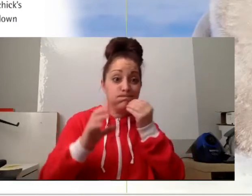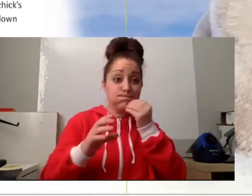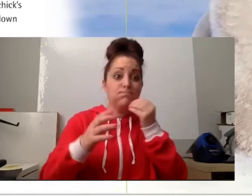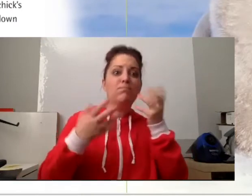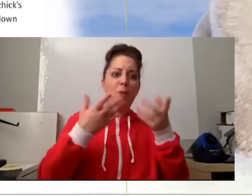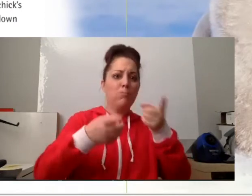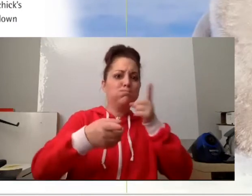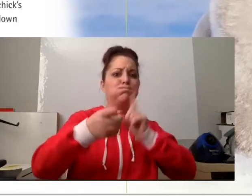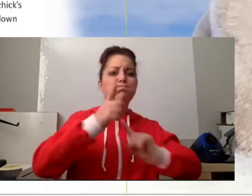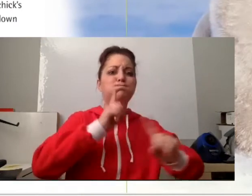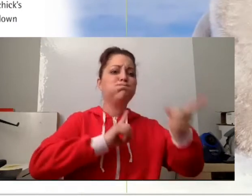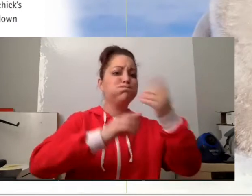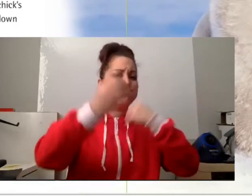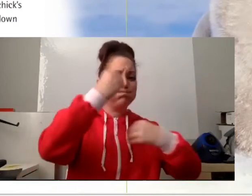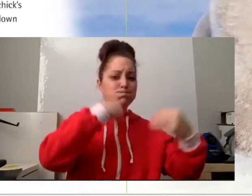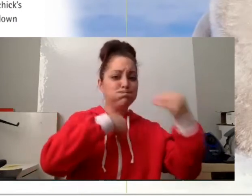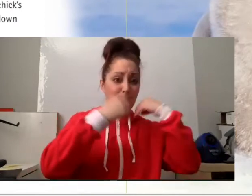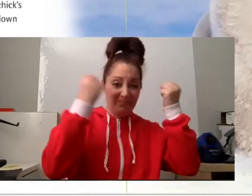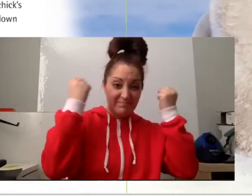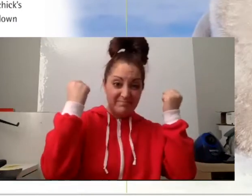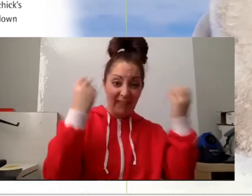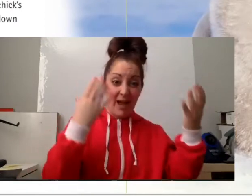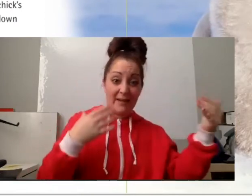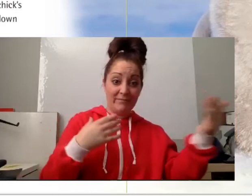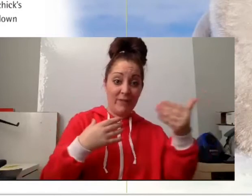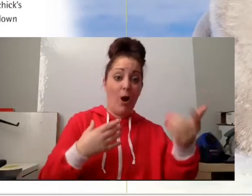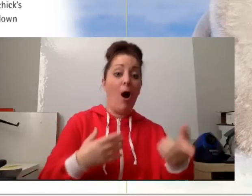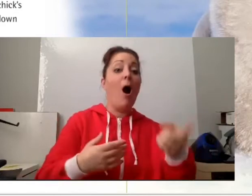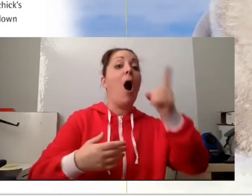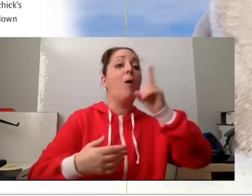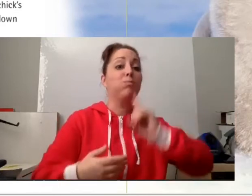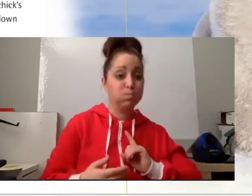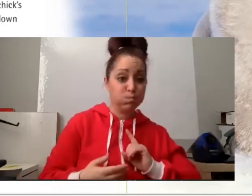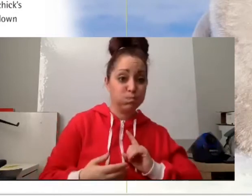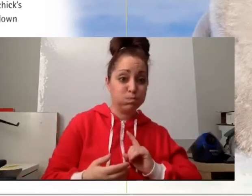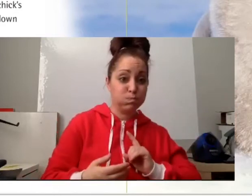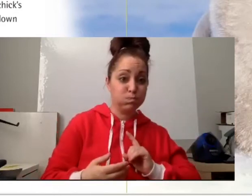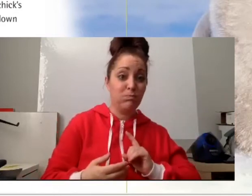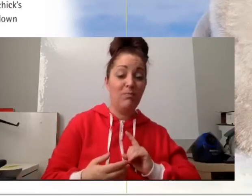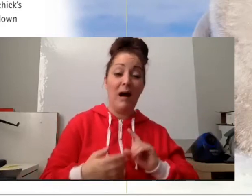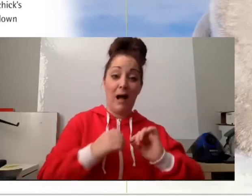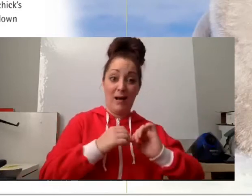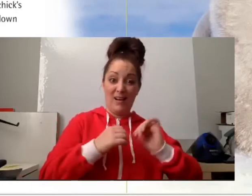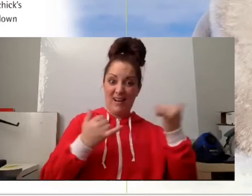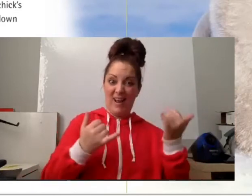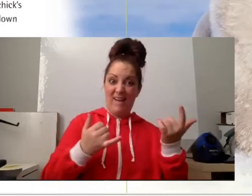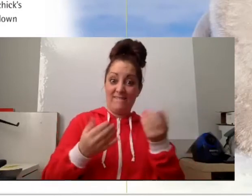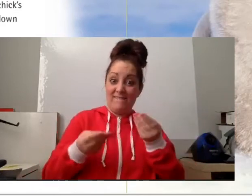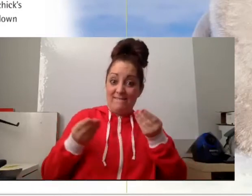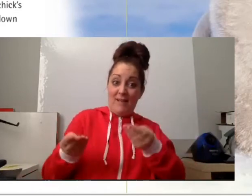The mother, she swallowed many fish before she left the ocean.